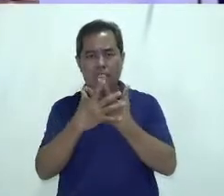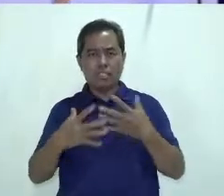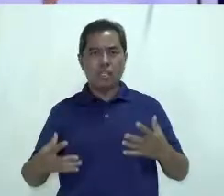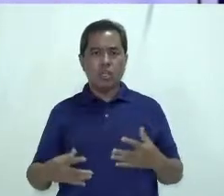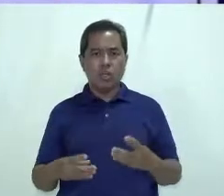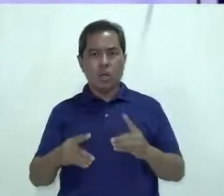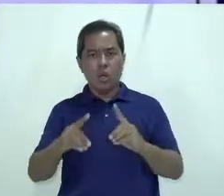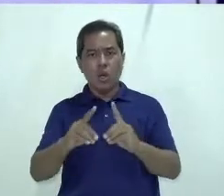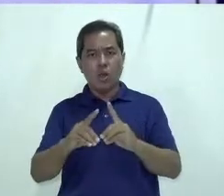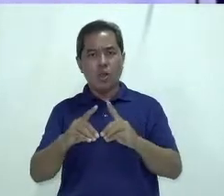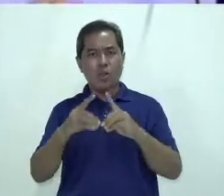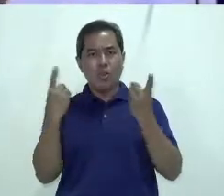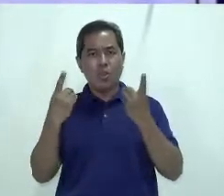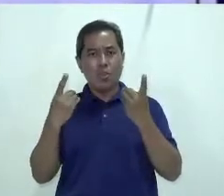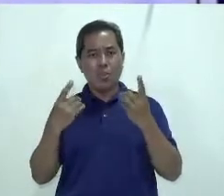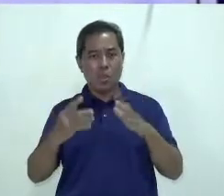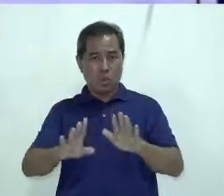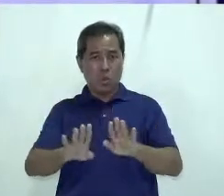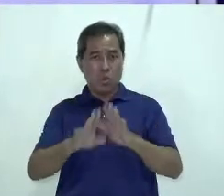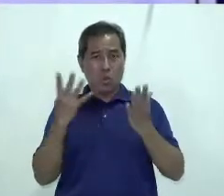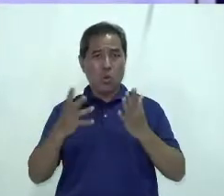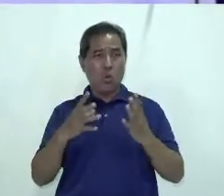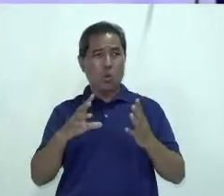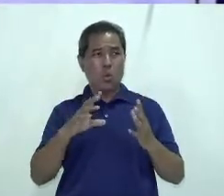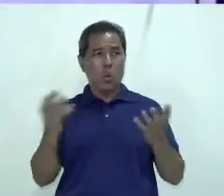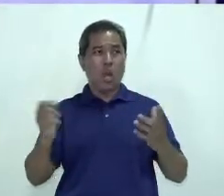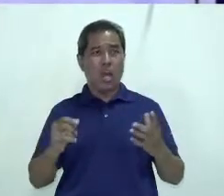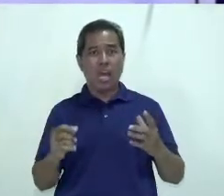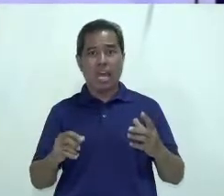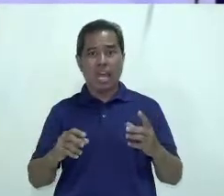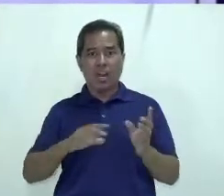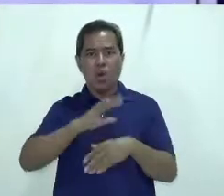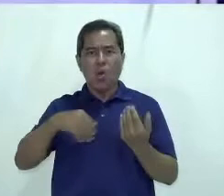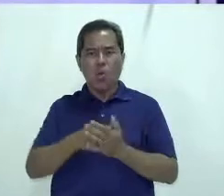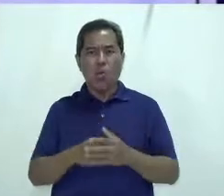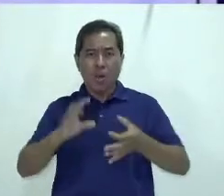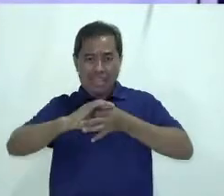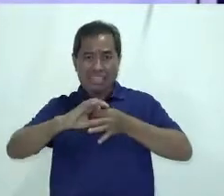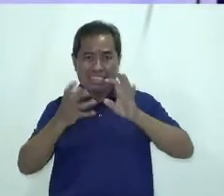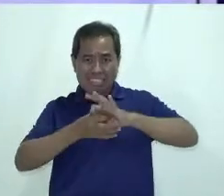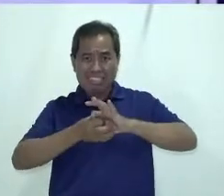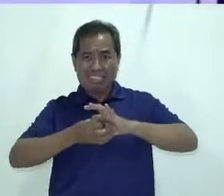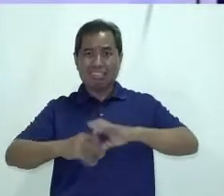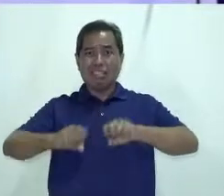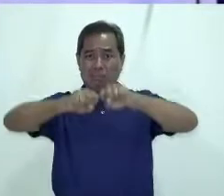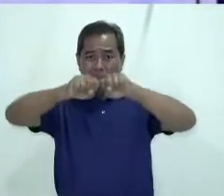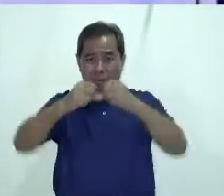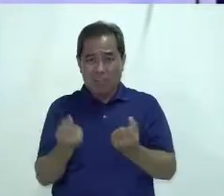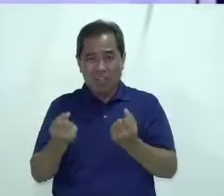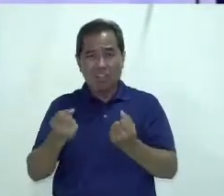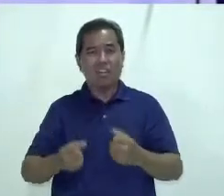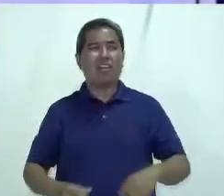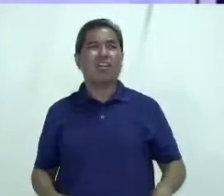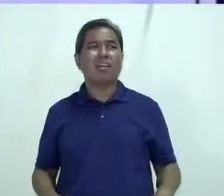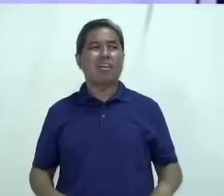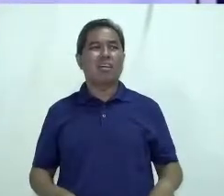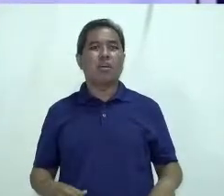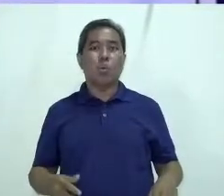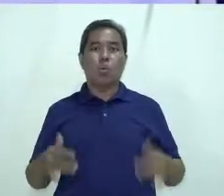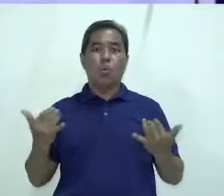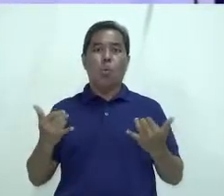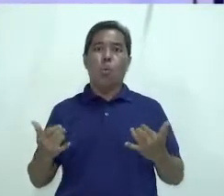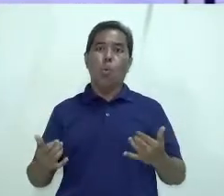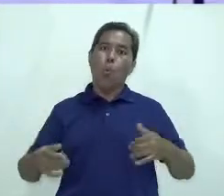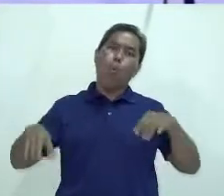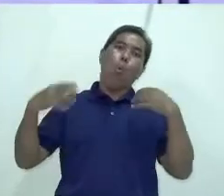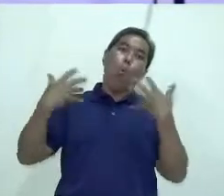and everyone's chains came loose. Now, this is